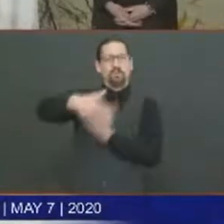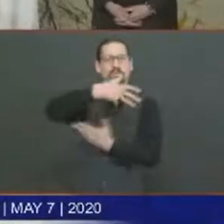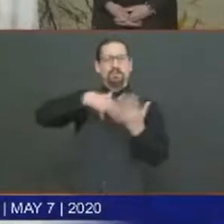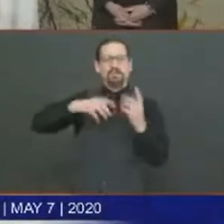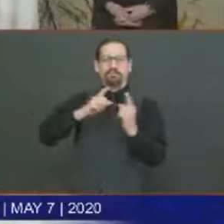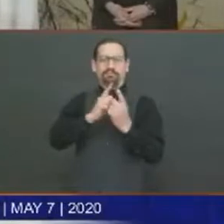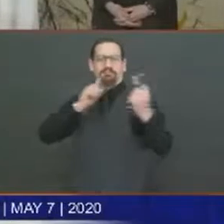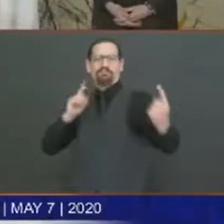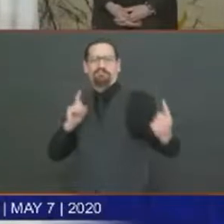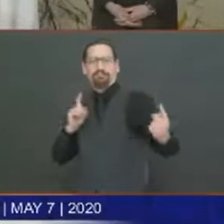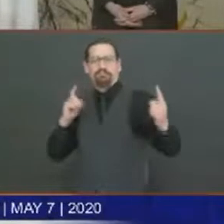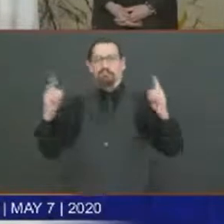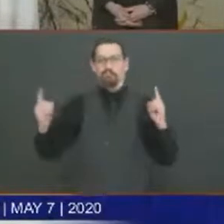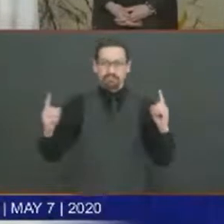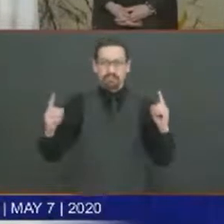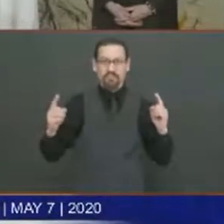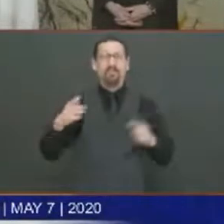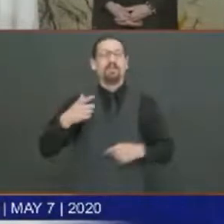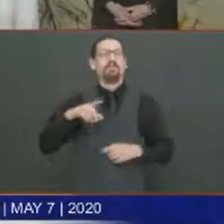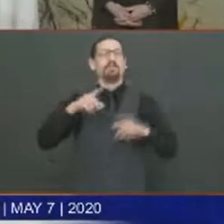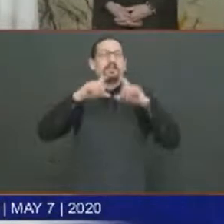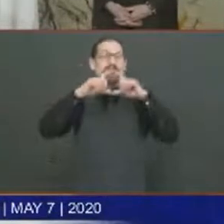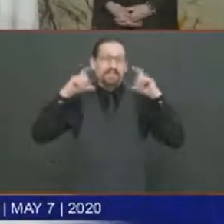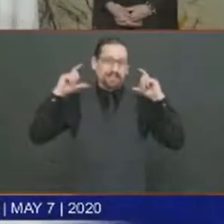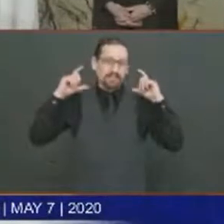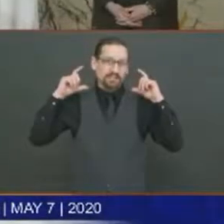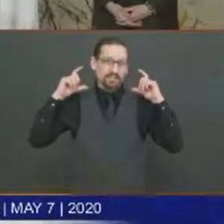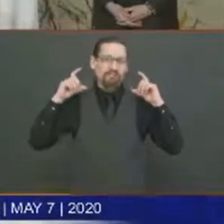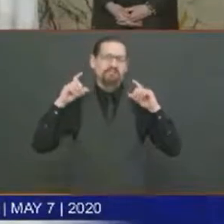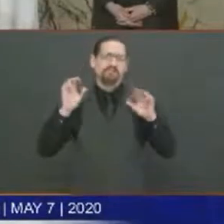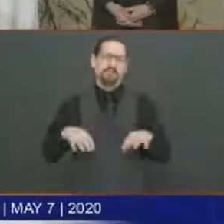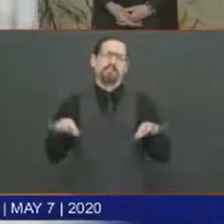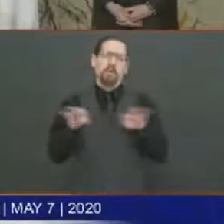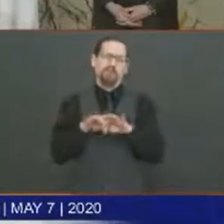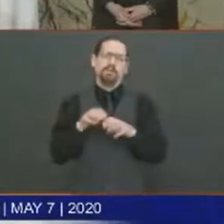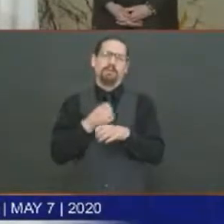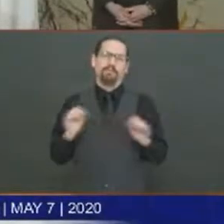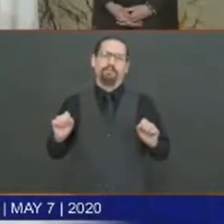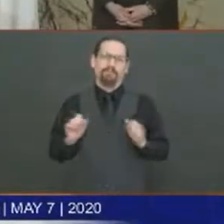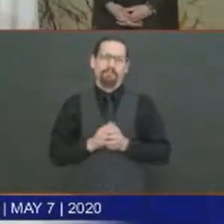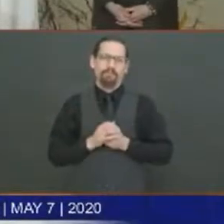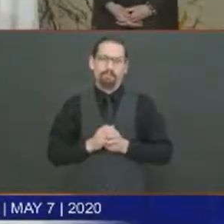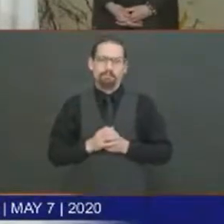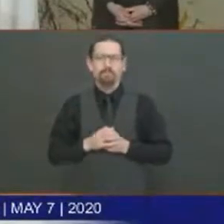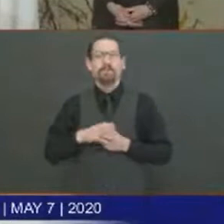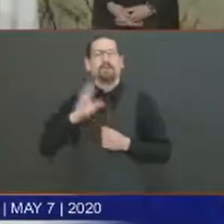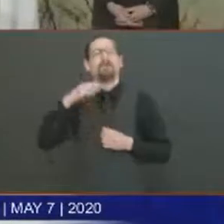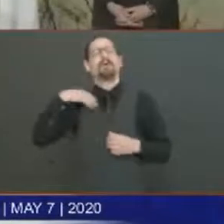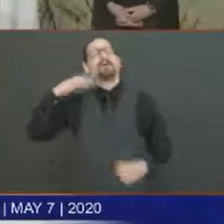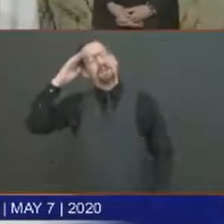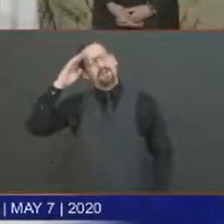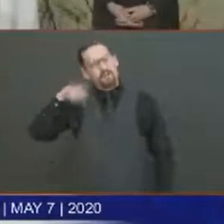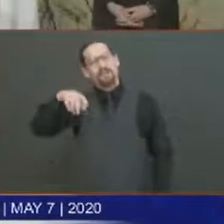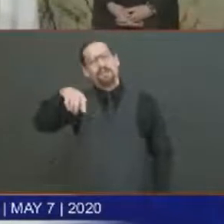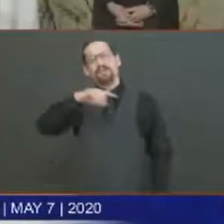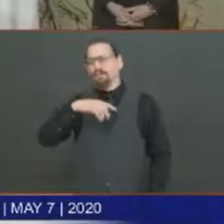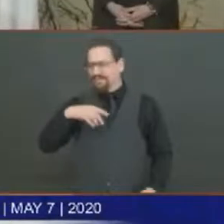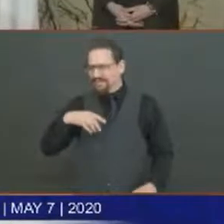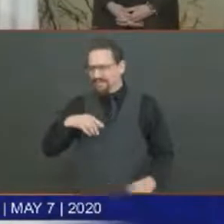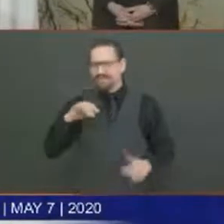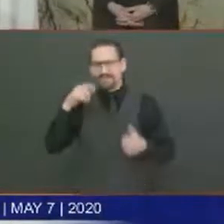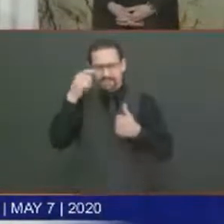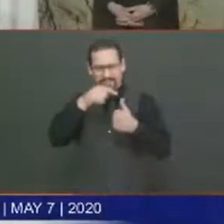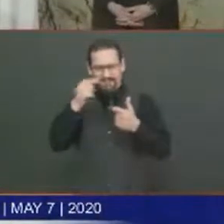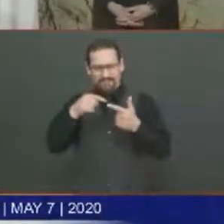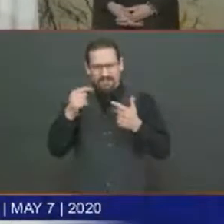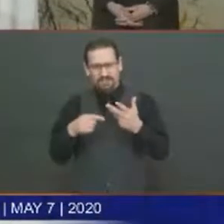what's necessary to keep ourselves safe. And I think we all know how horrible the consequences are